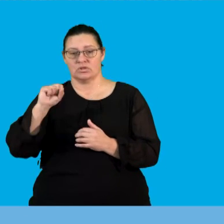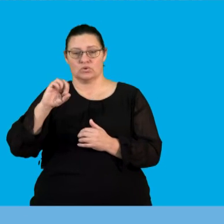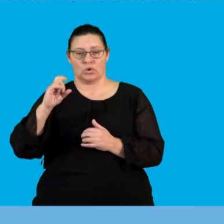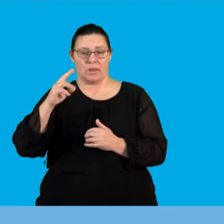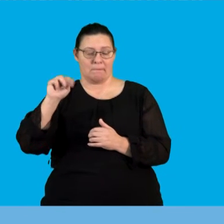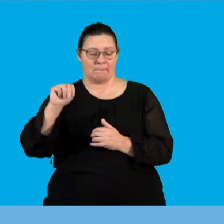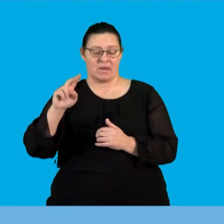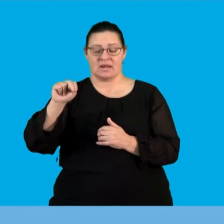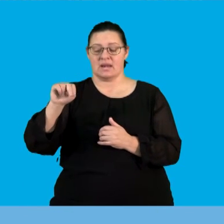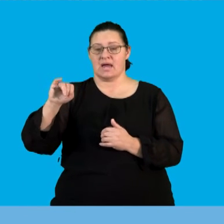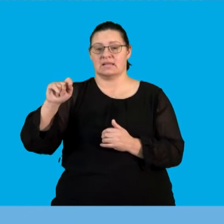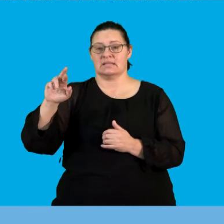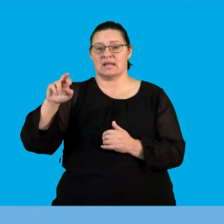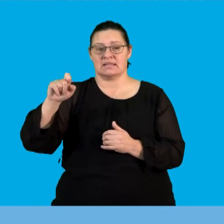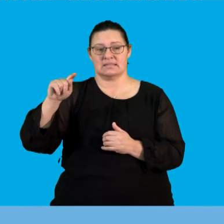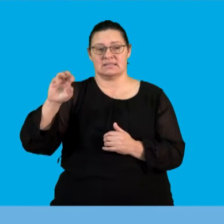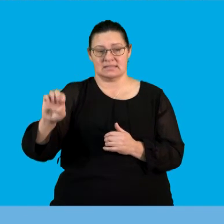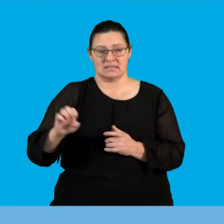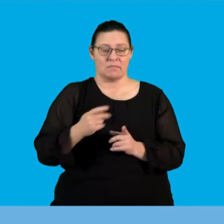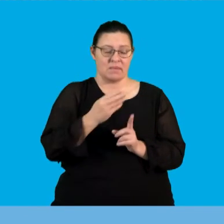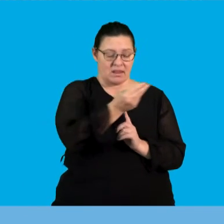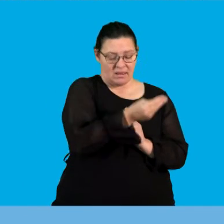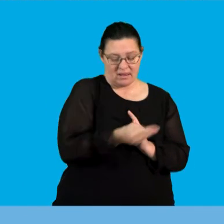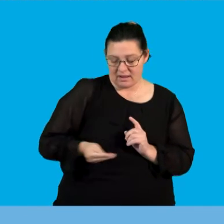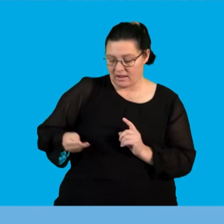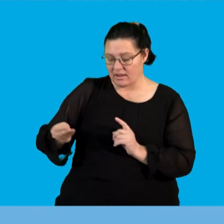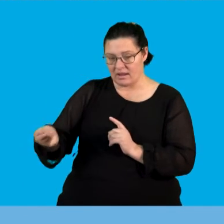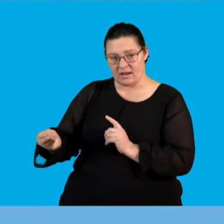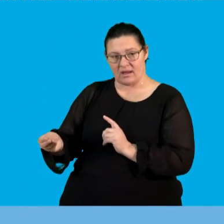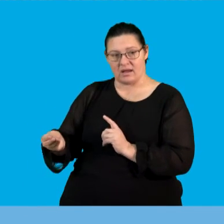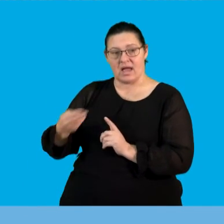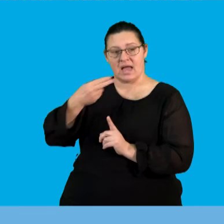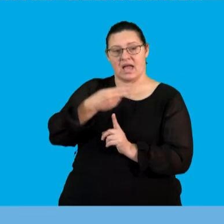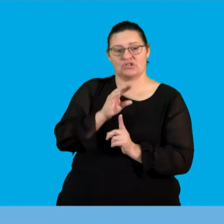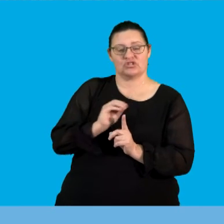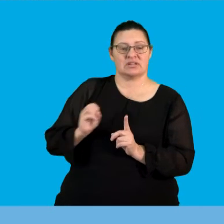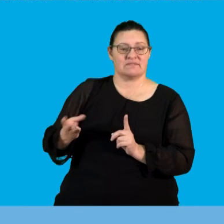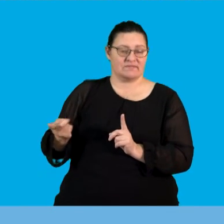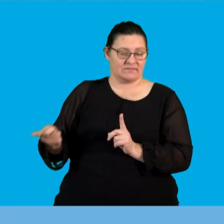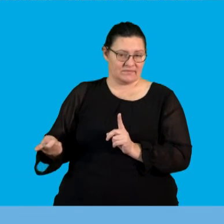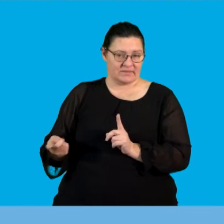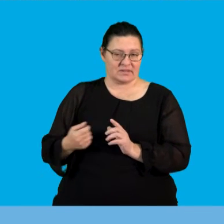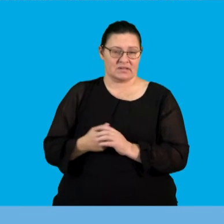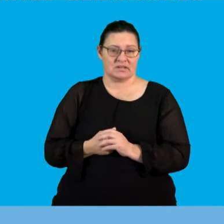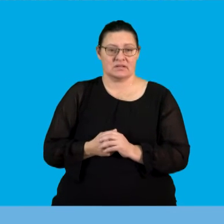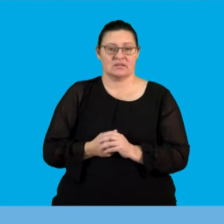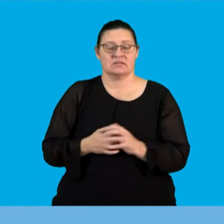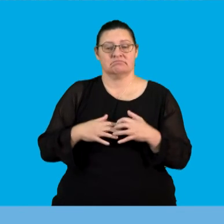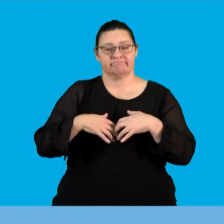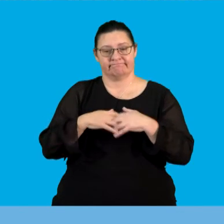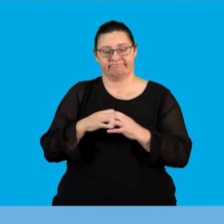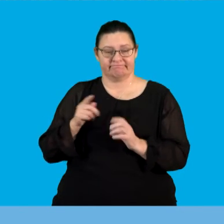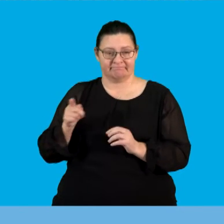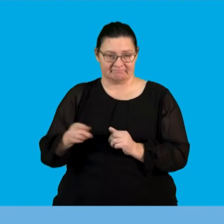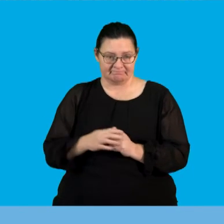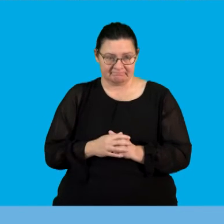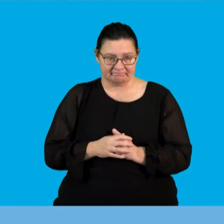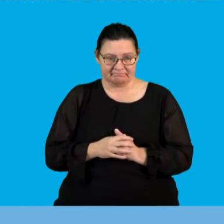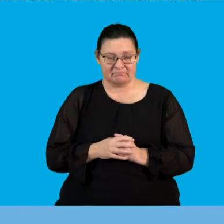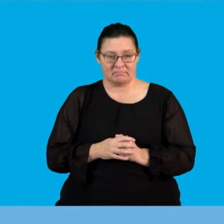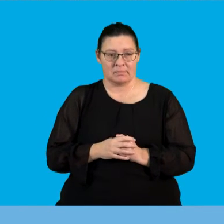HNO3. When the hydrogen is donated, then you're going to be left with the nitrate part. Then that nitrate is going to react with sodium to form